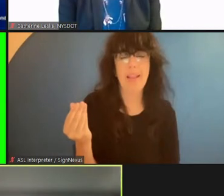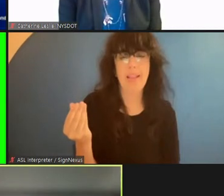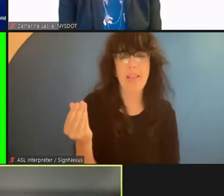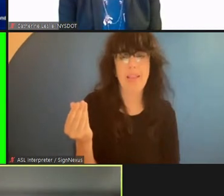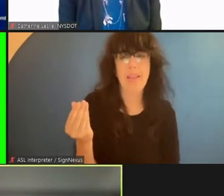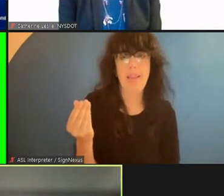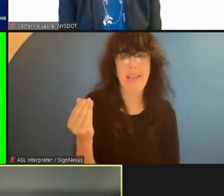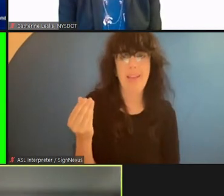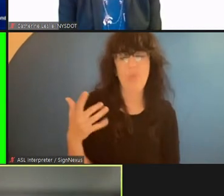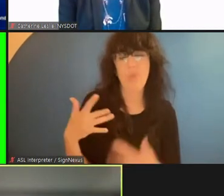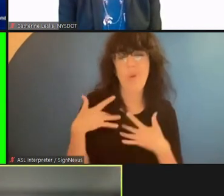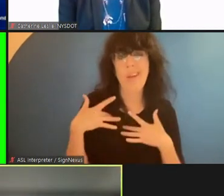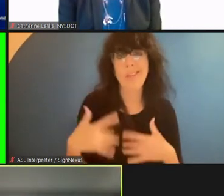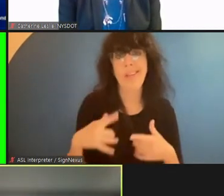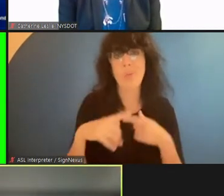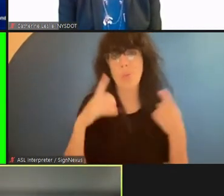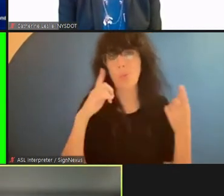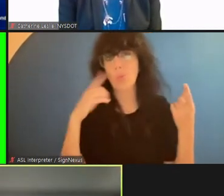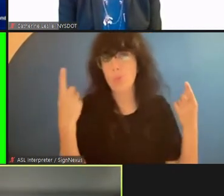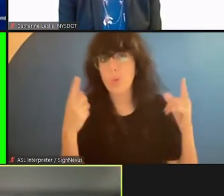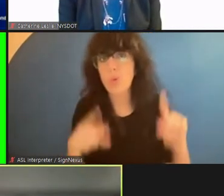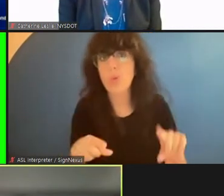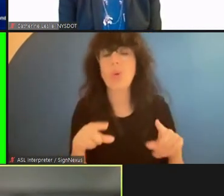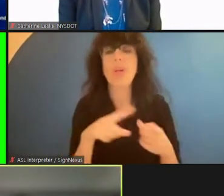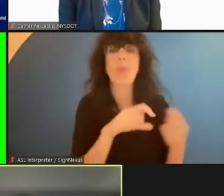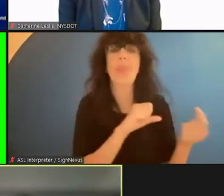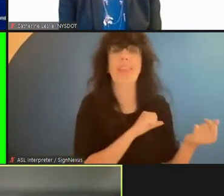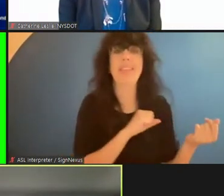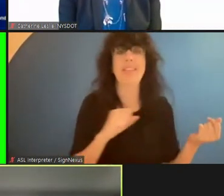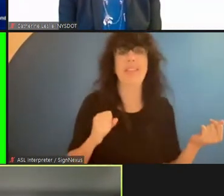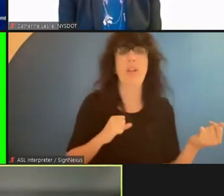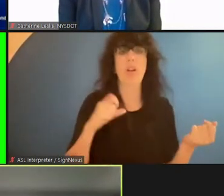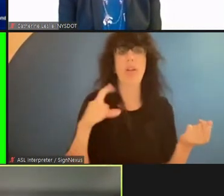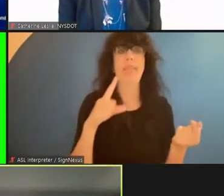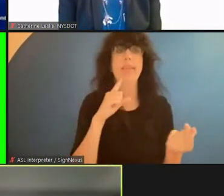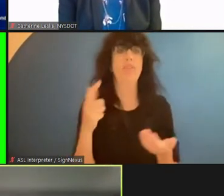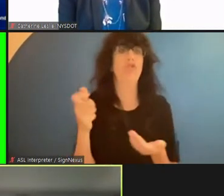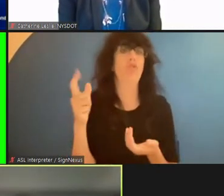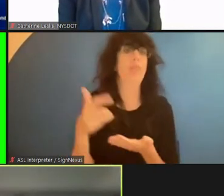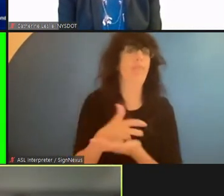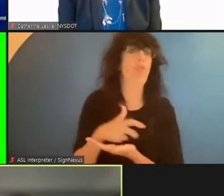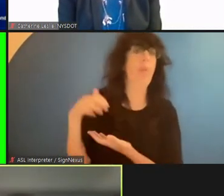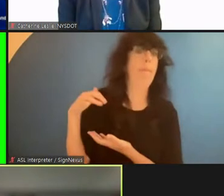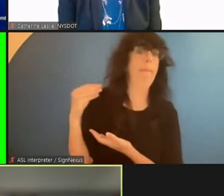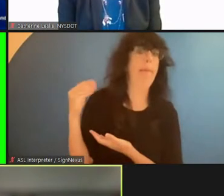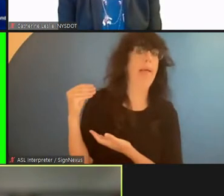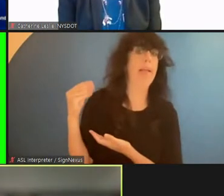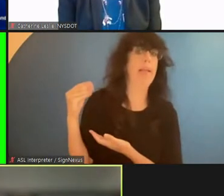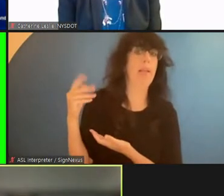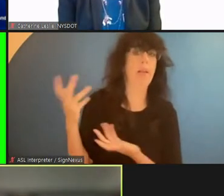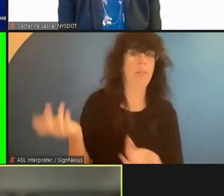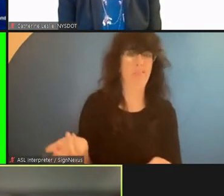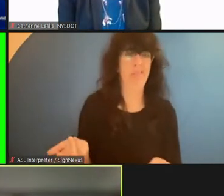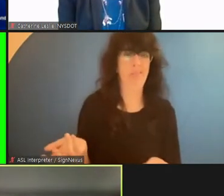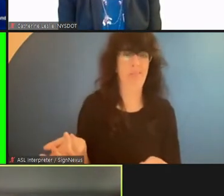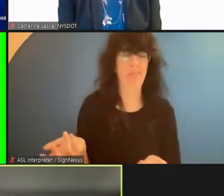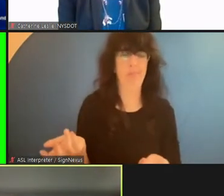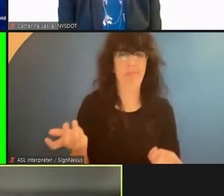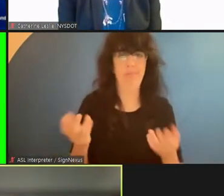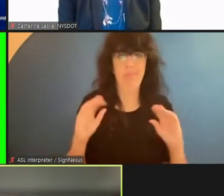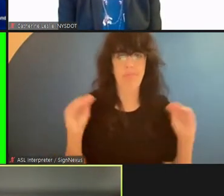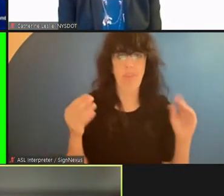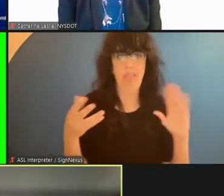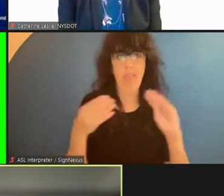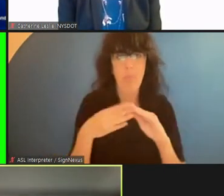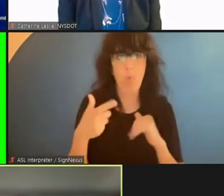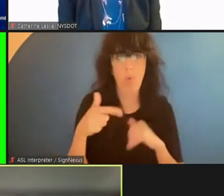agree with the assemblyman lawler when he says this is a money grab but to put it a little more nicely it's a revenue enhancement nothing more than that